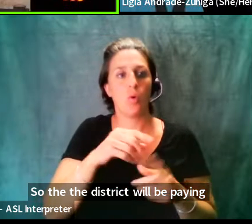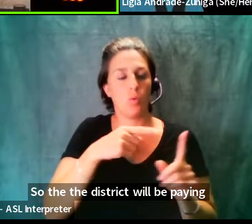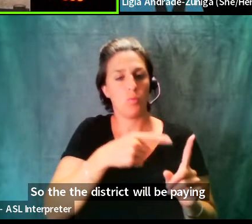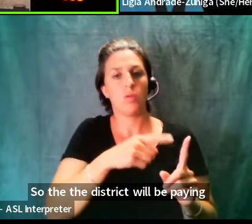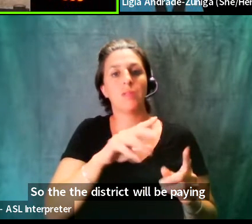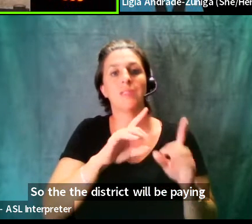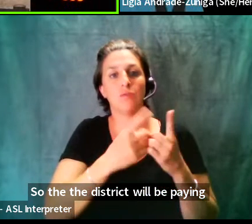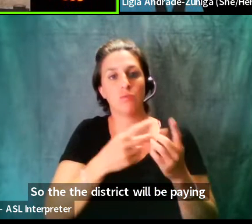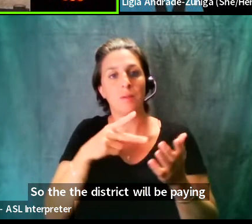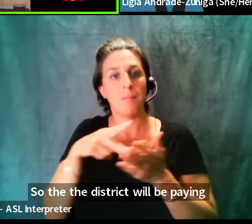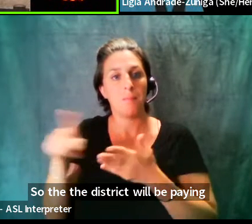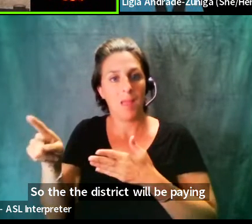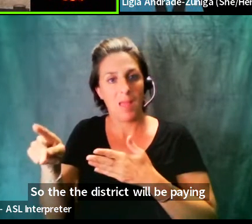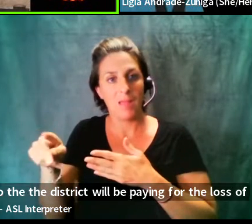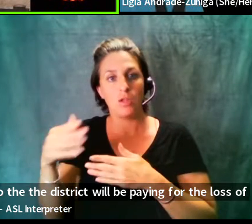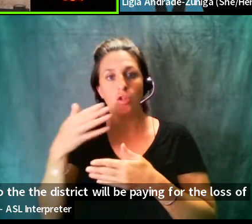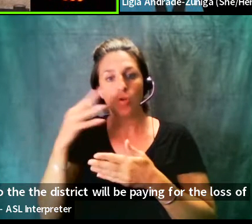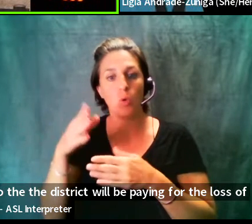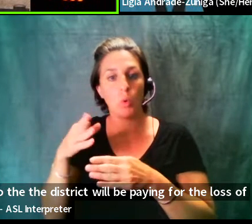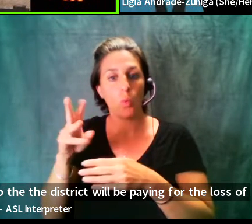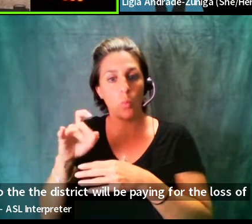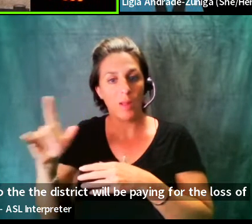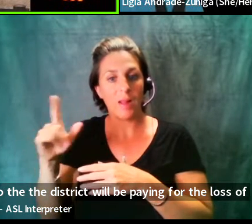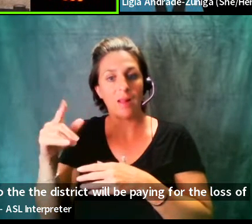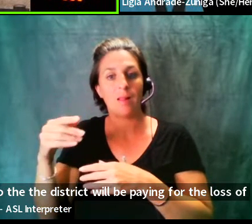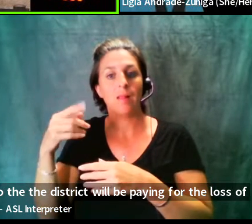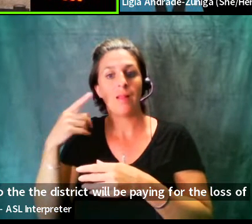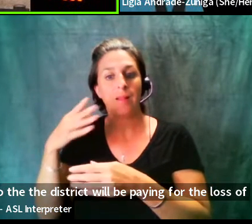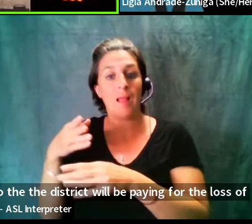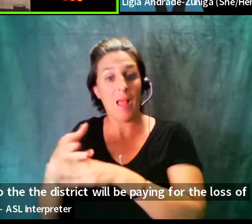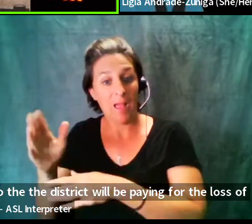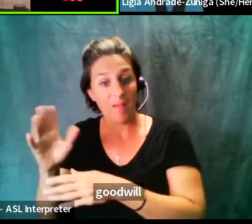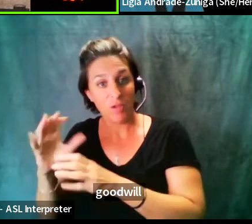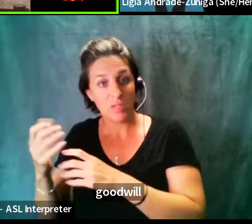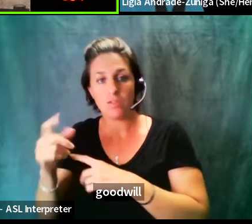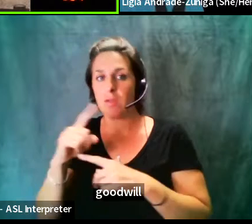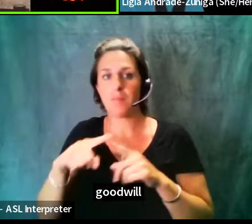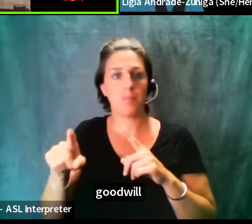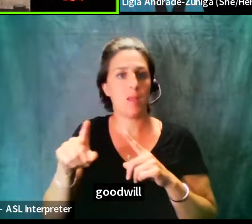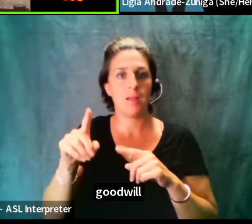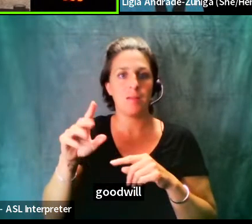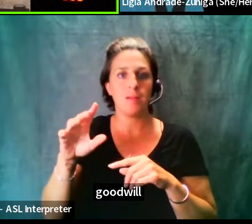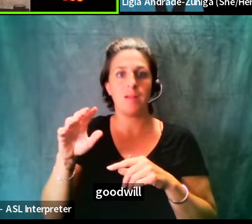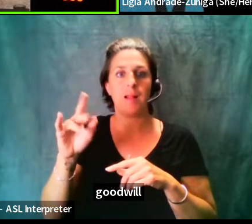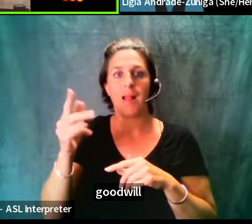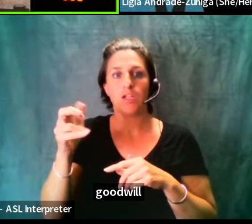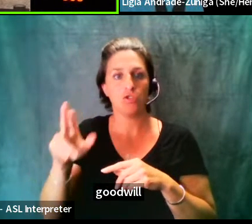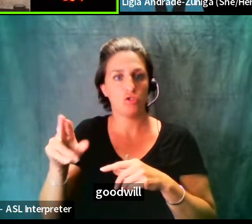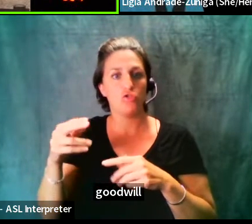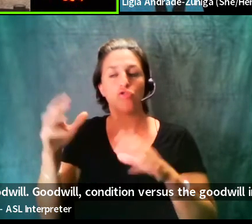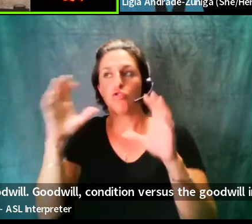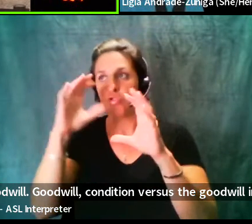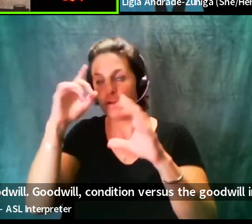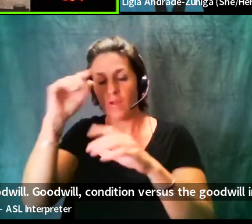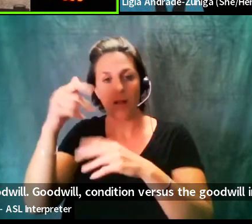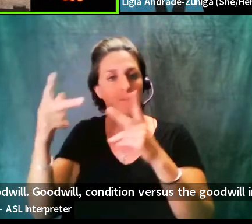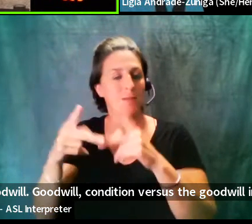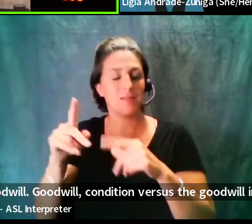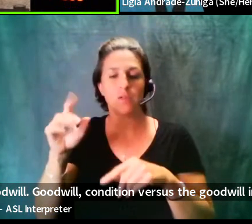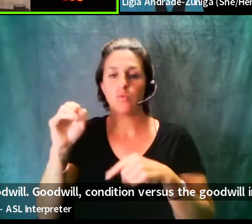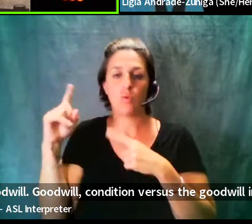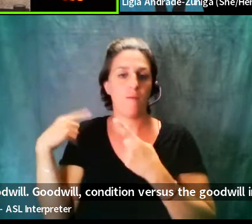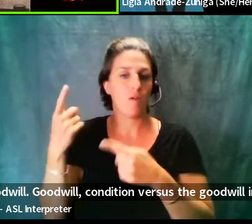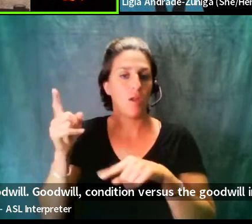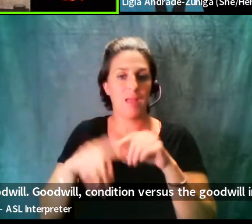before condition versus the goodwill in the after condition. If Mr. Leininger cannot find another place to go, and he's tried, and he's so far cannot find